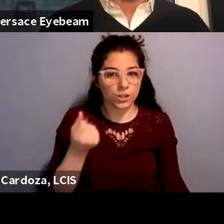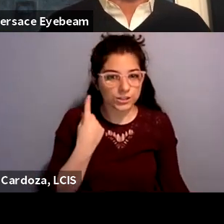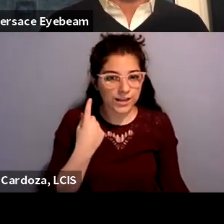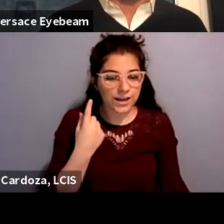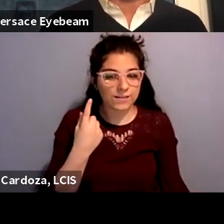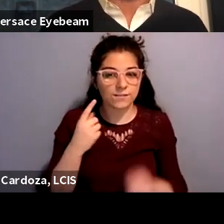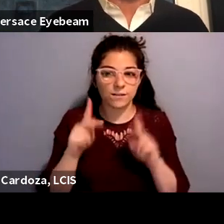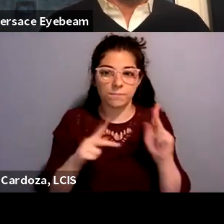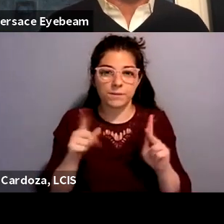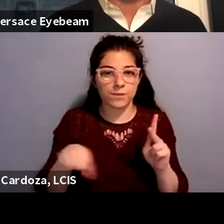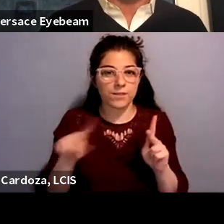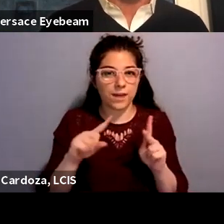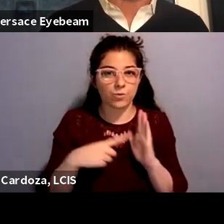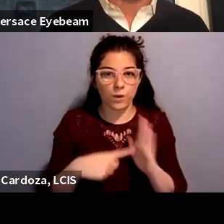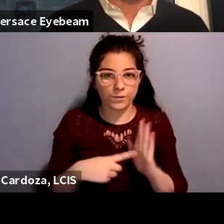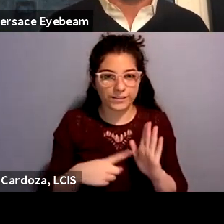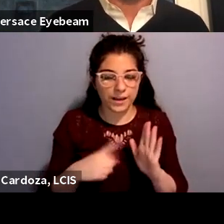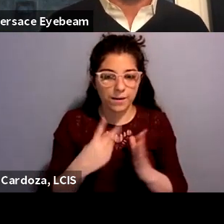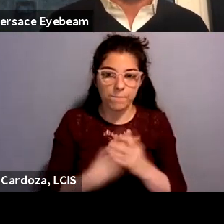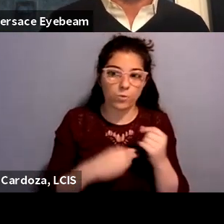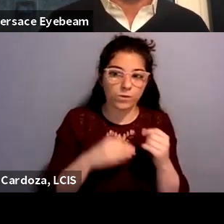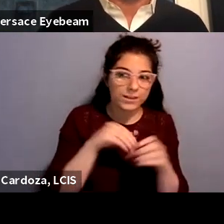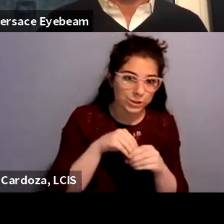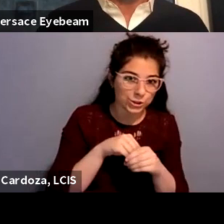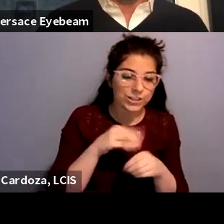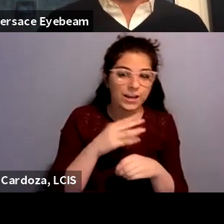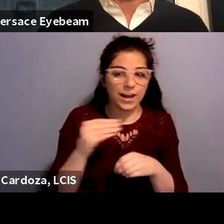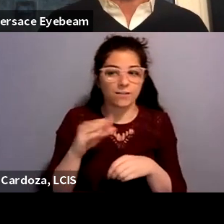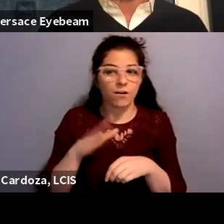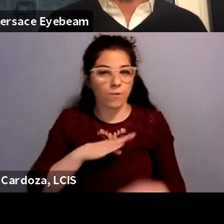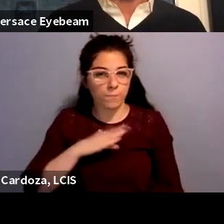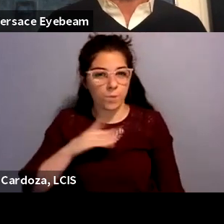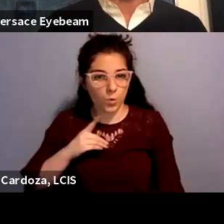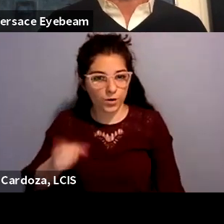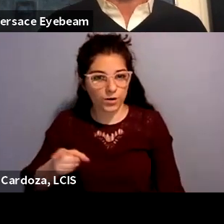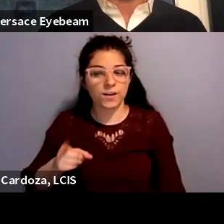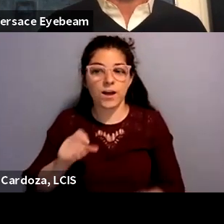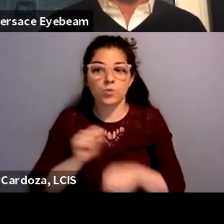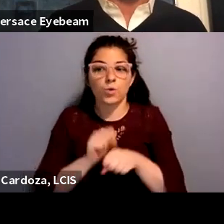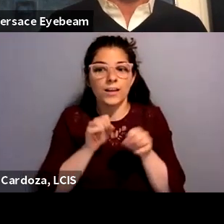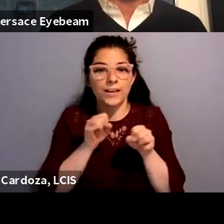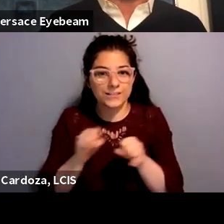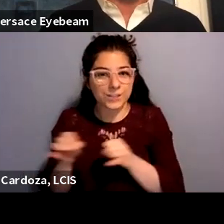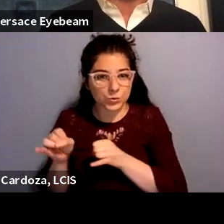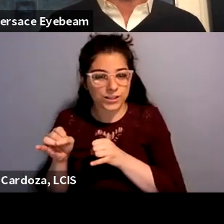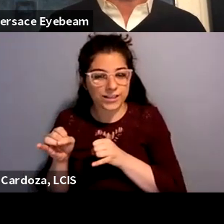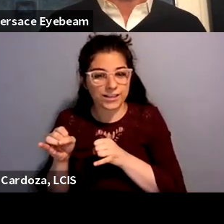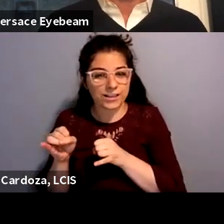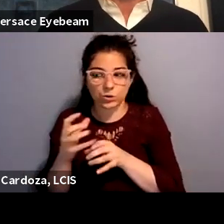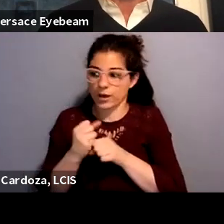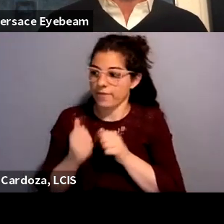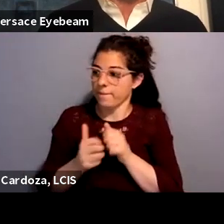the folks that they represent both internally and on the board, and work individually to get the